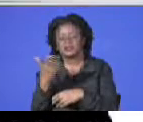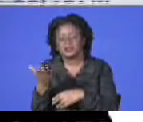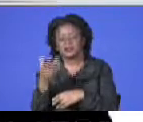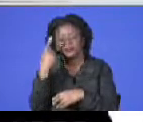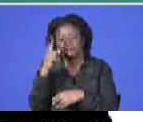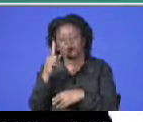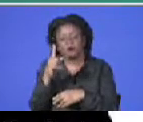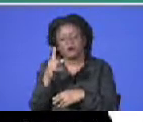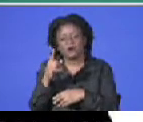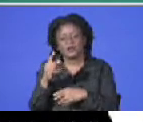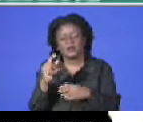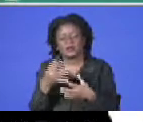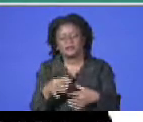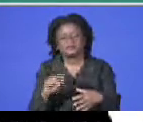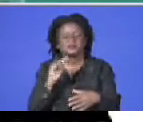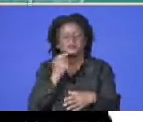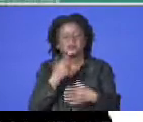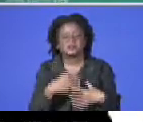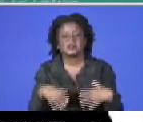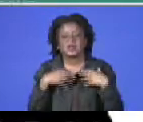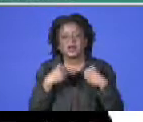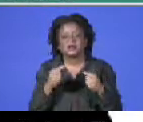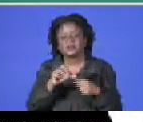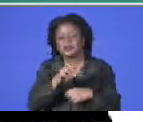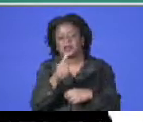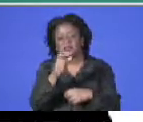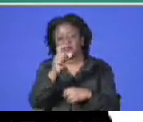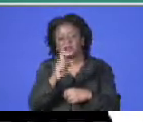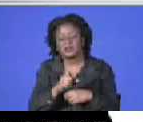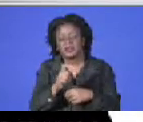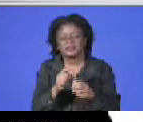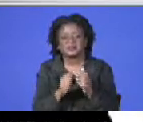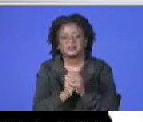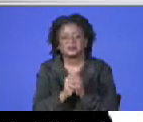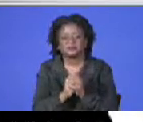needs while maintaining the core integrity of the economy and society.